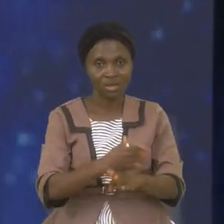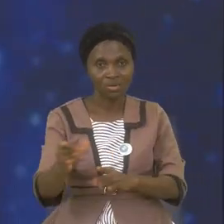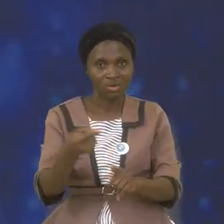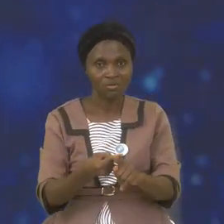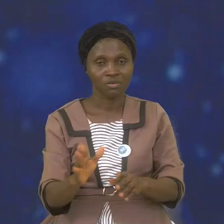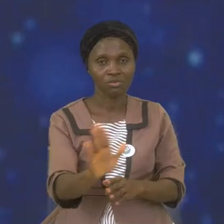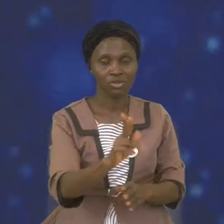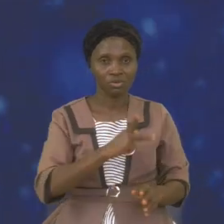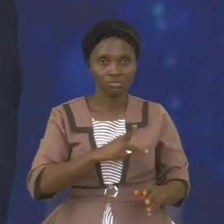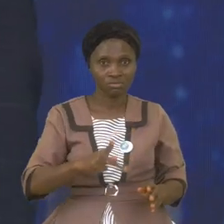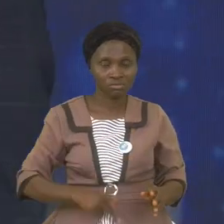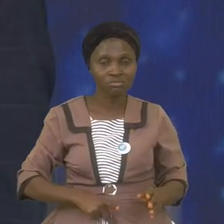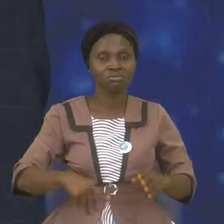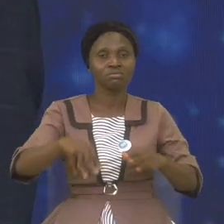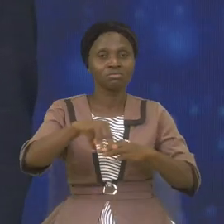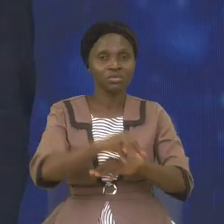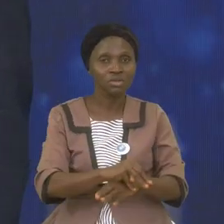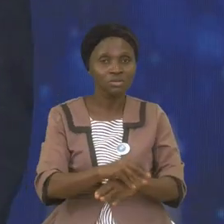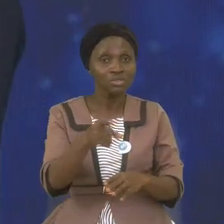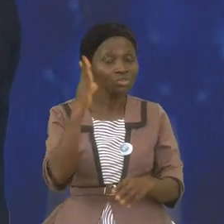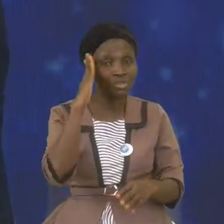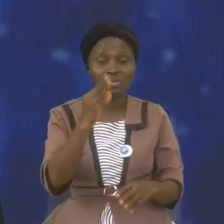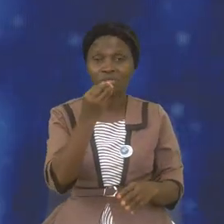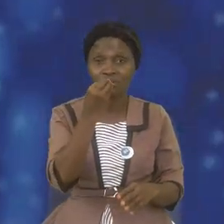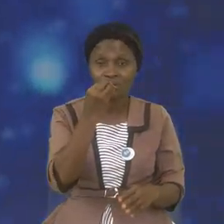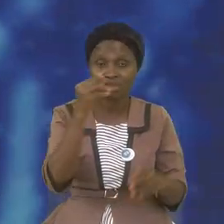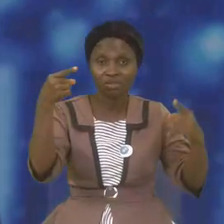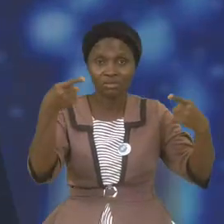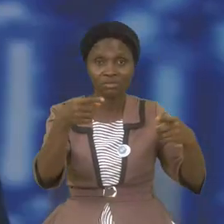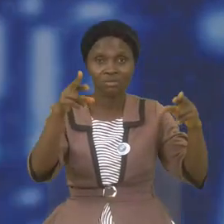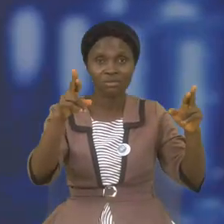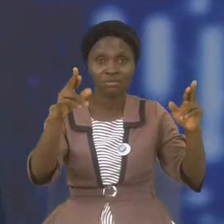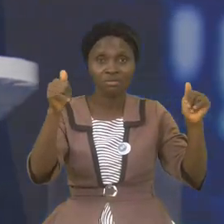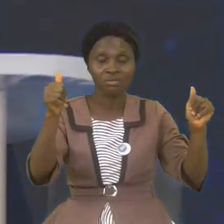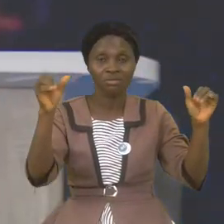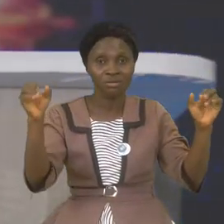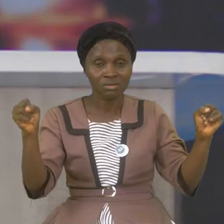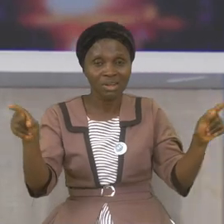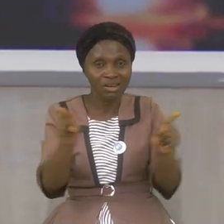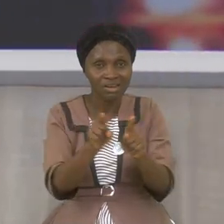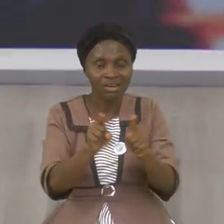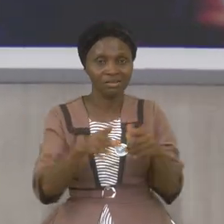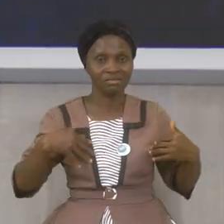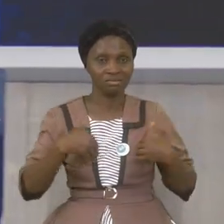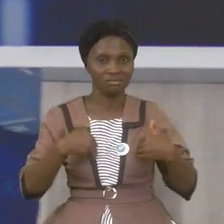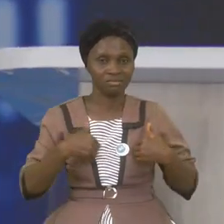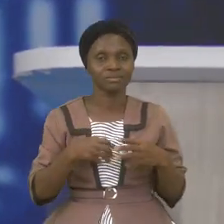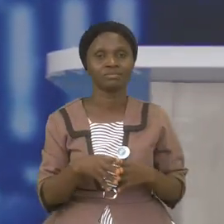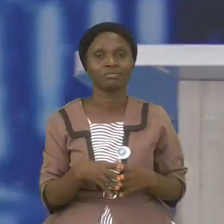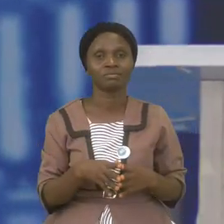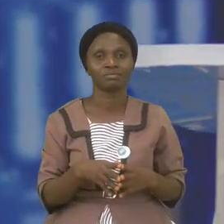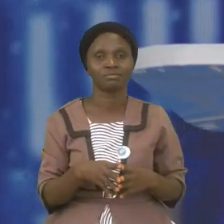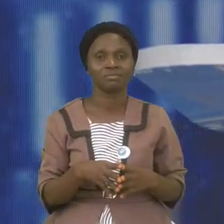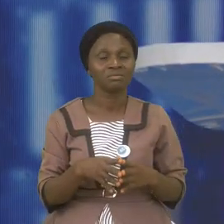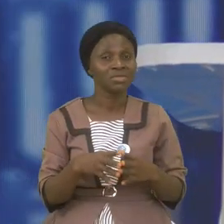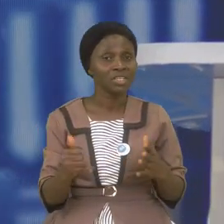eat grass like animal. What a great man Daniel was.